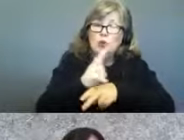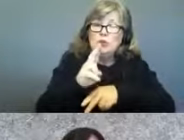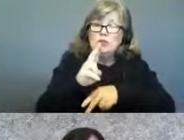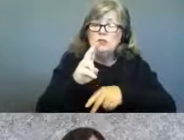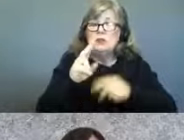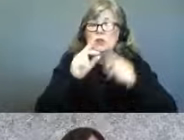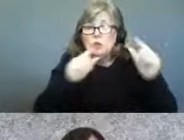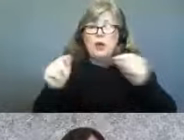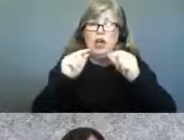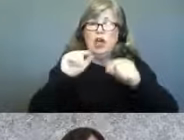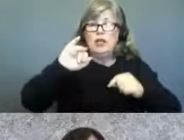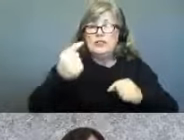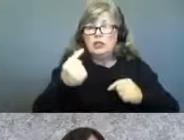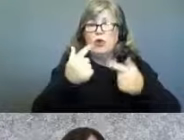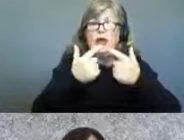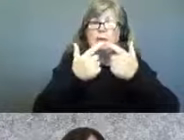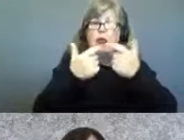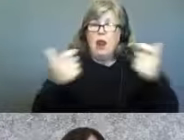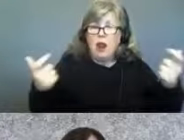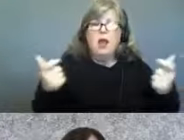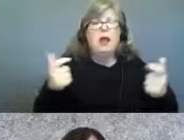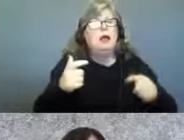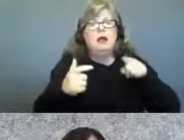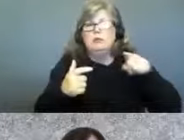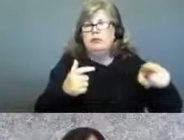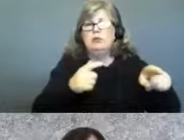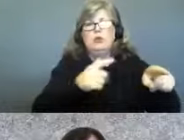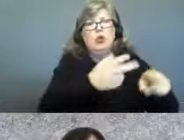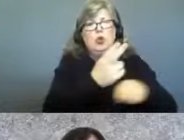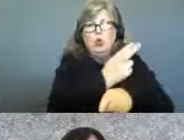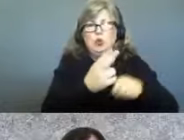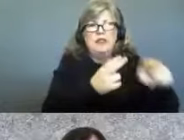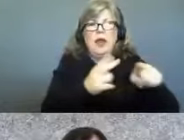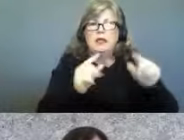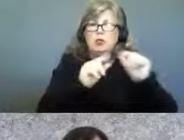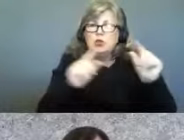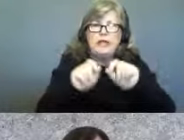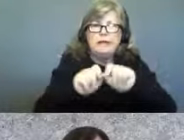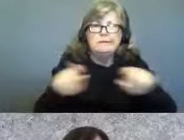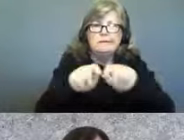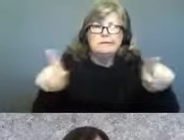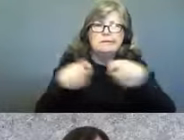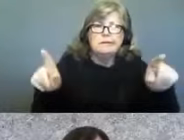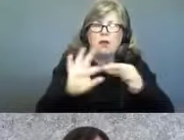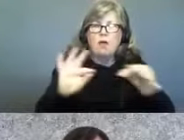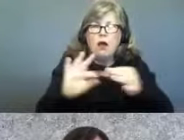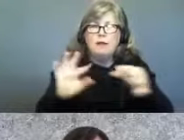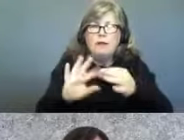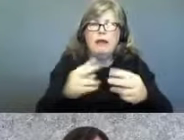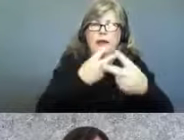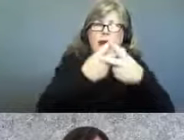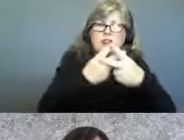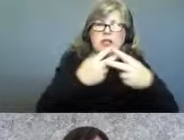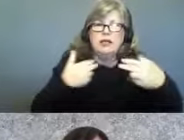a good time to be using that tool, to tweet about it, to post comments about it. You can use the hashtags Human